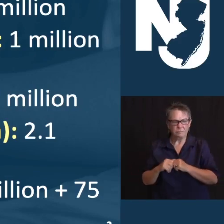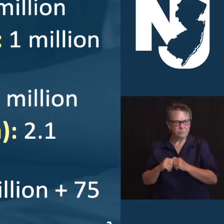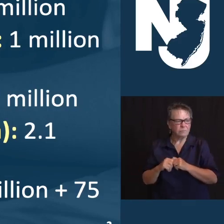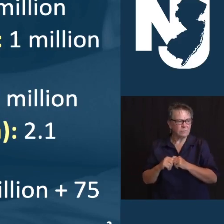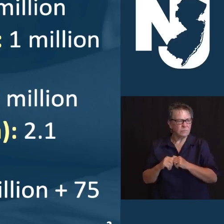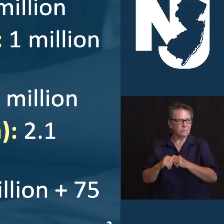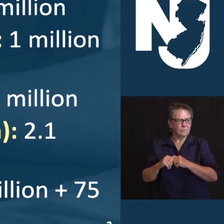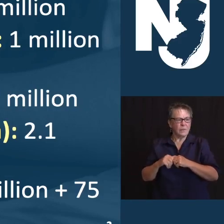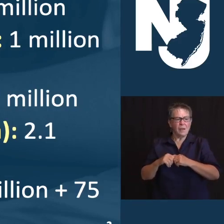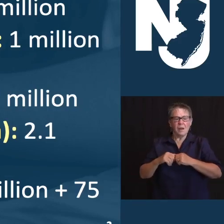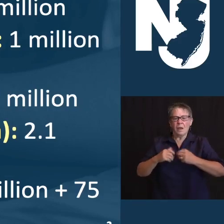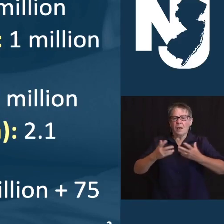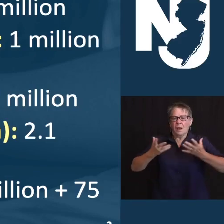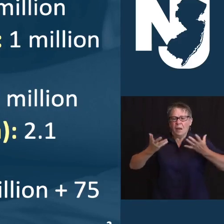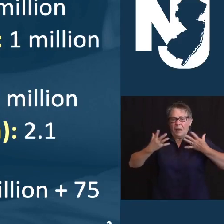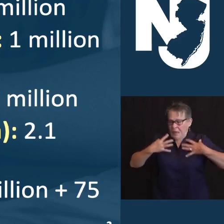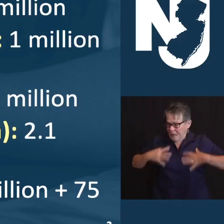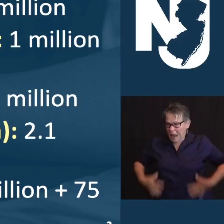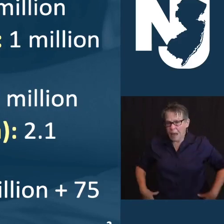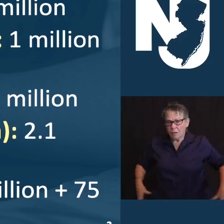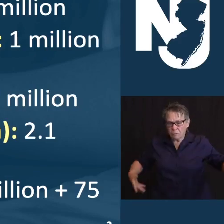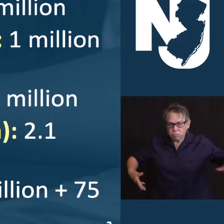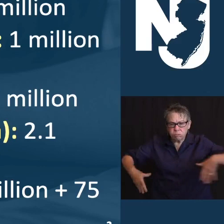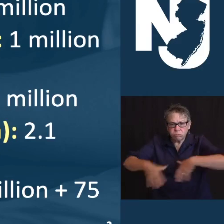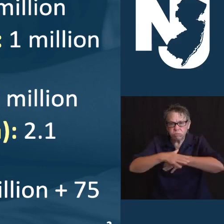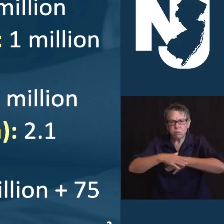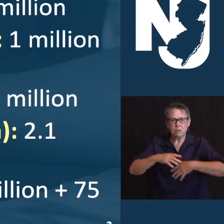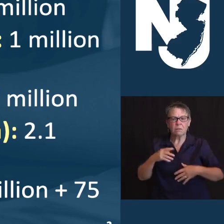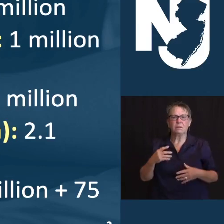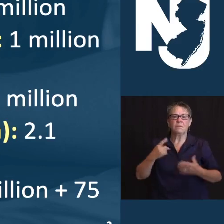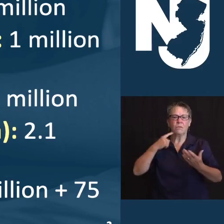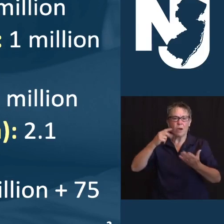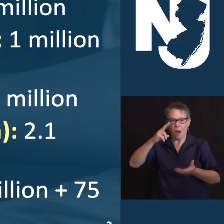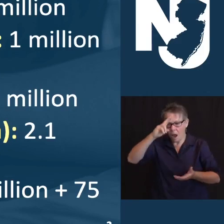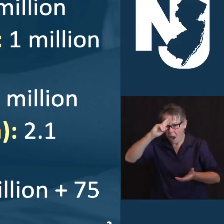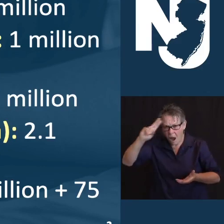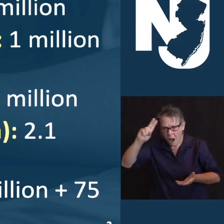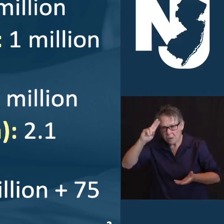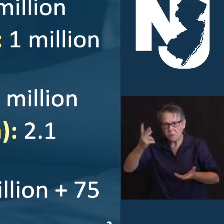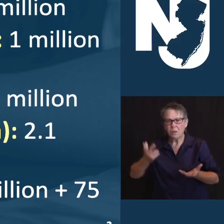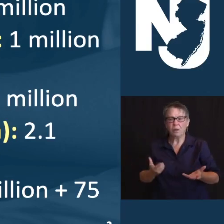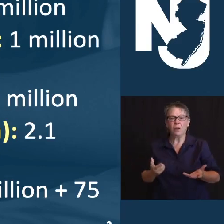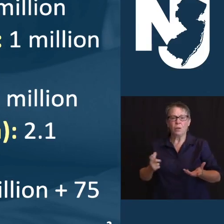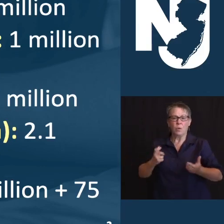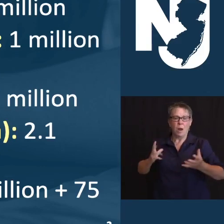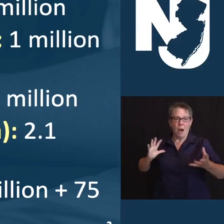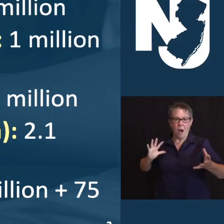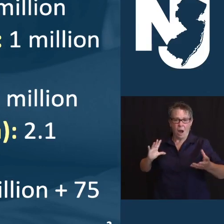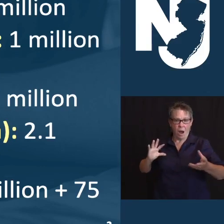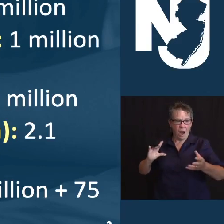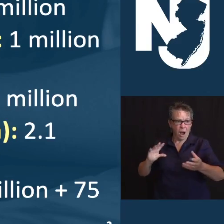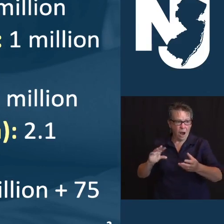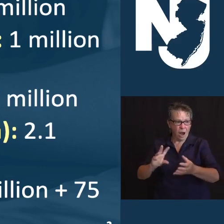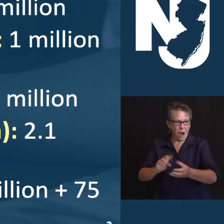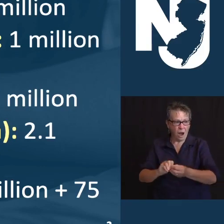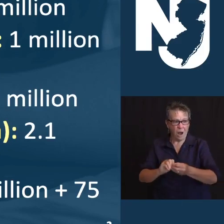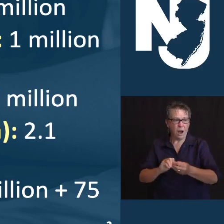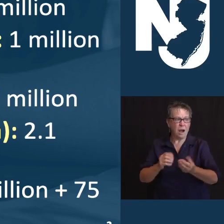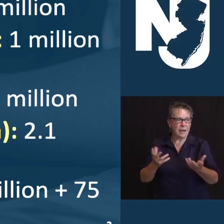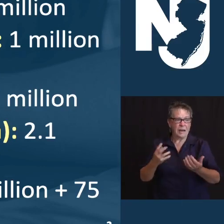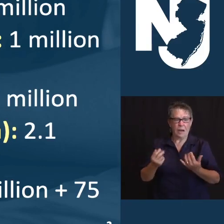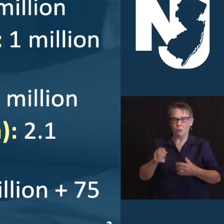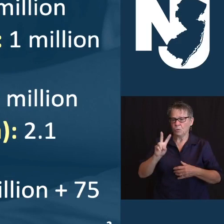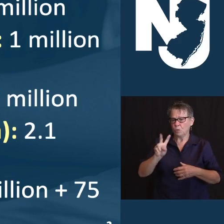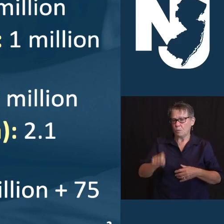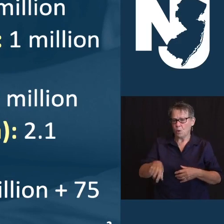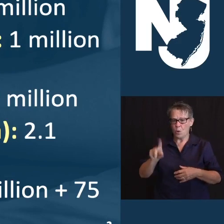and these will be added to the 2.1 million currently in stock. When this next order is received, we